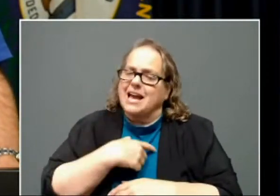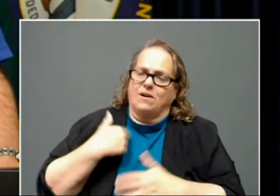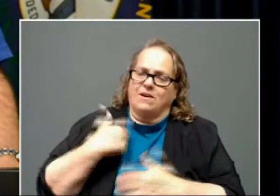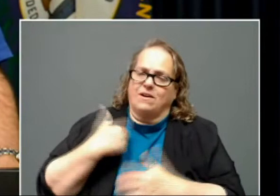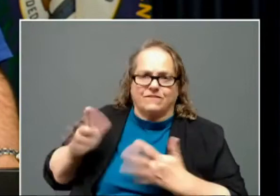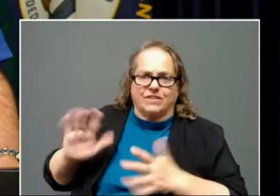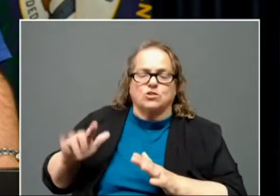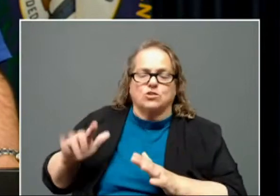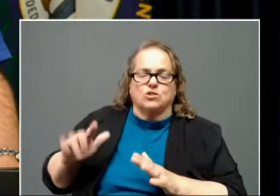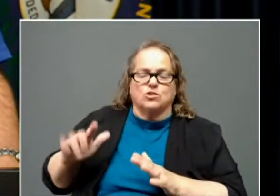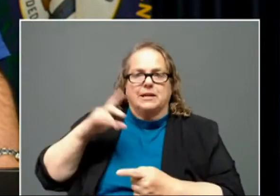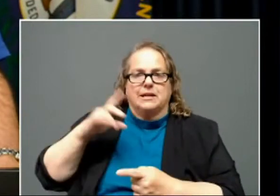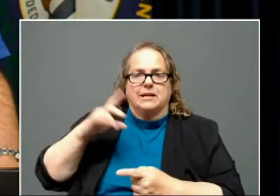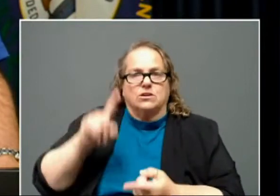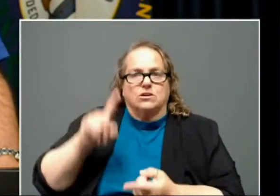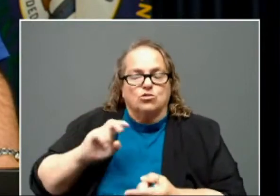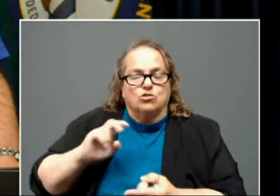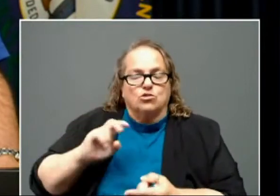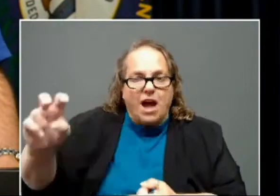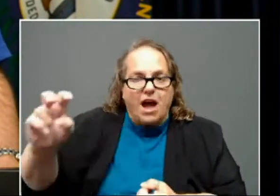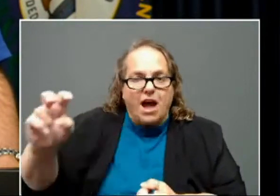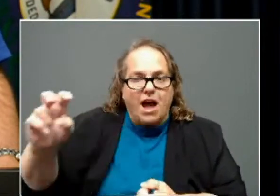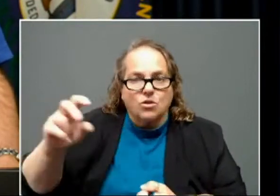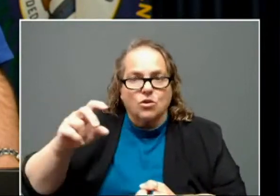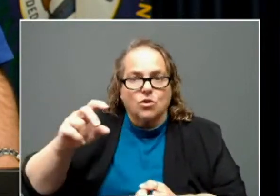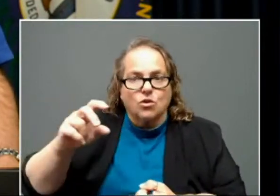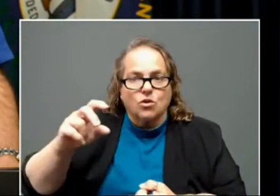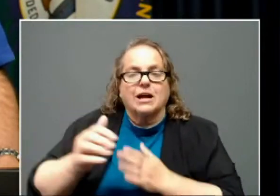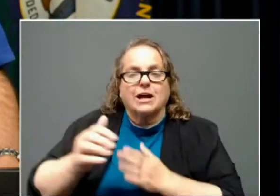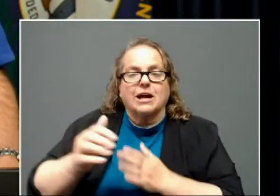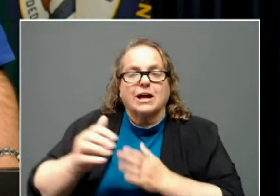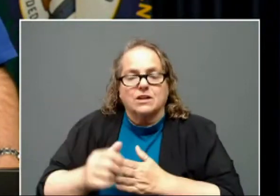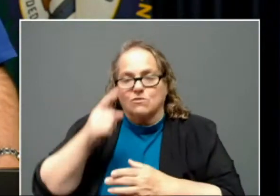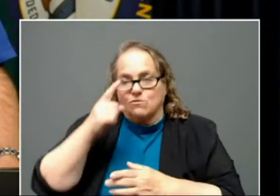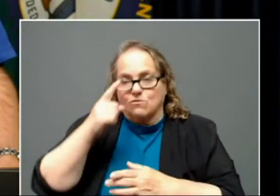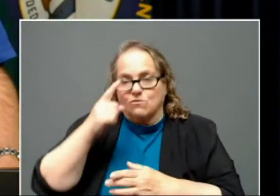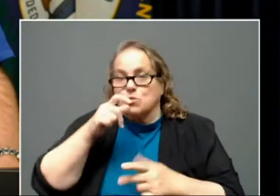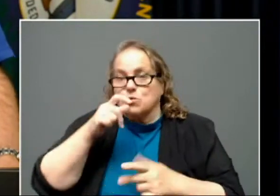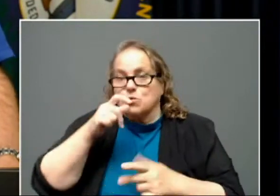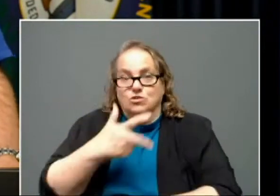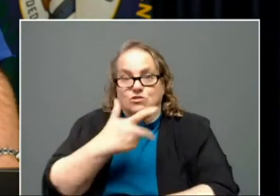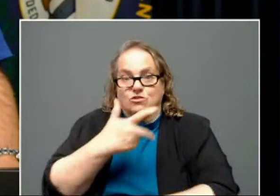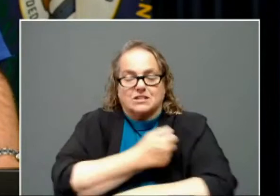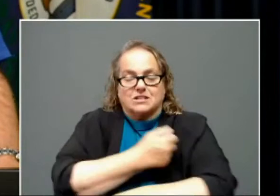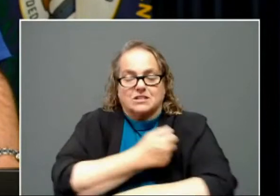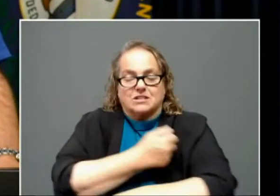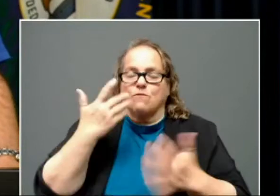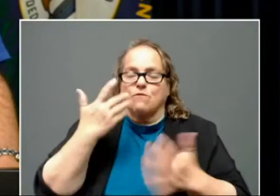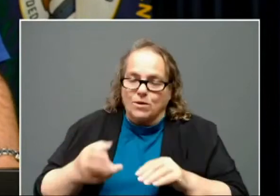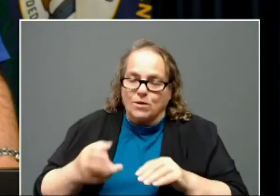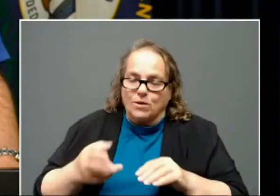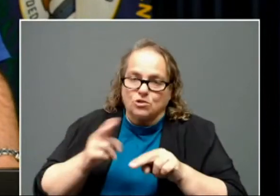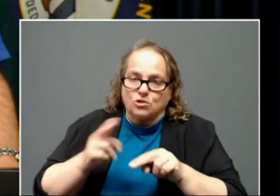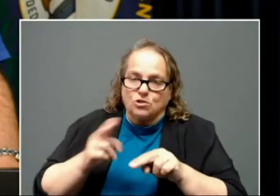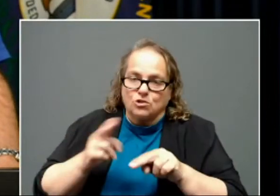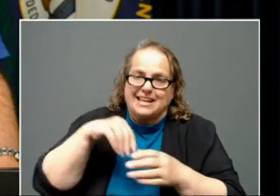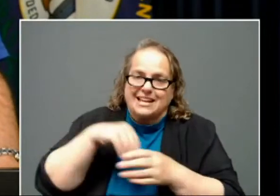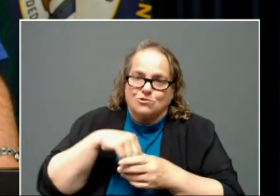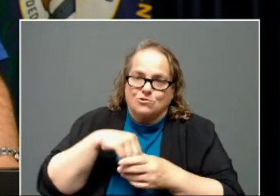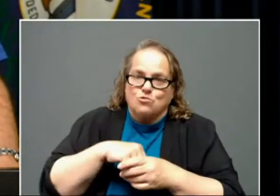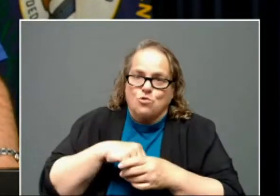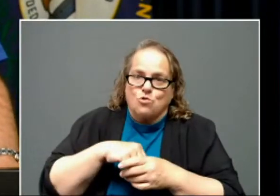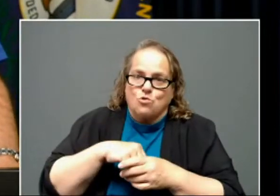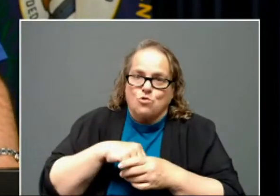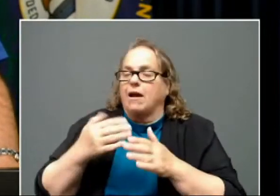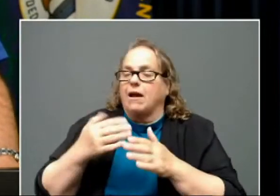relax travel guidance to those that are vaccinated. We were able already to increase indoor capacity to 60% for things